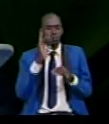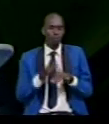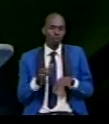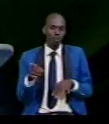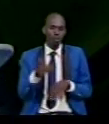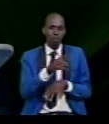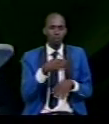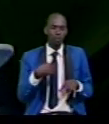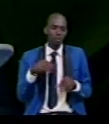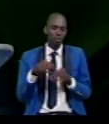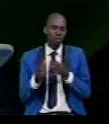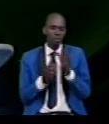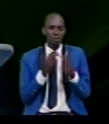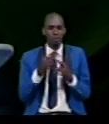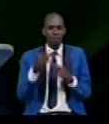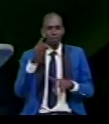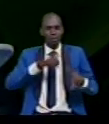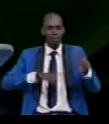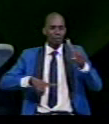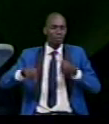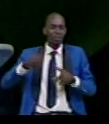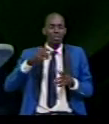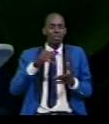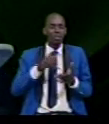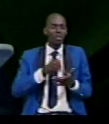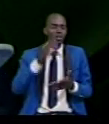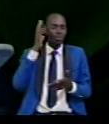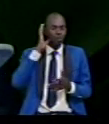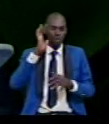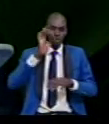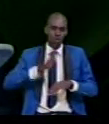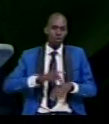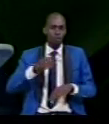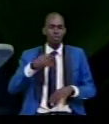Tell yourself, it will touch me.